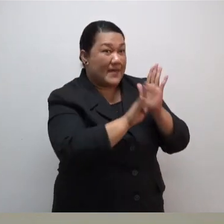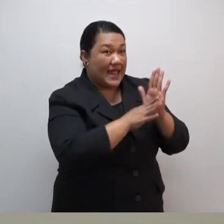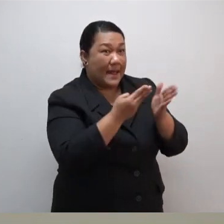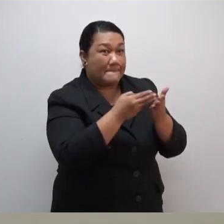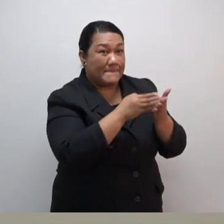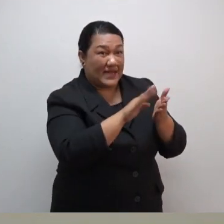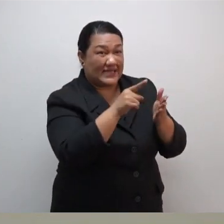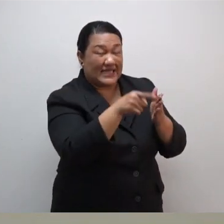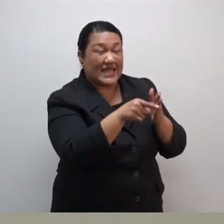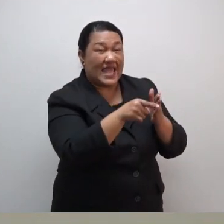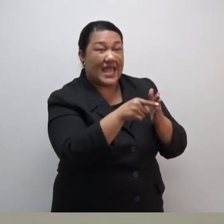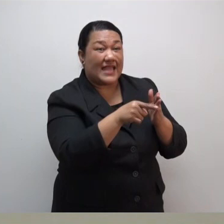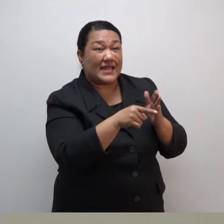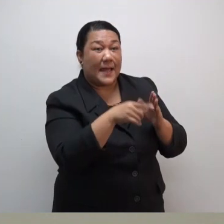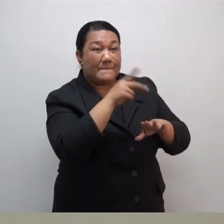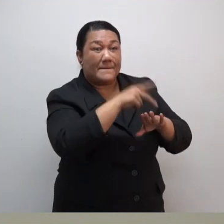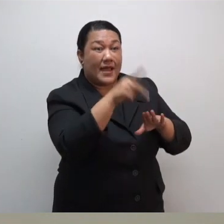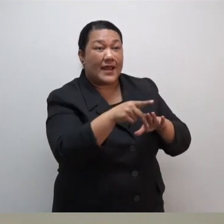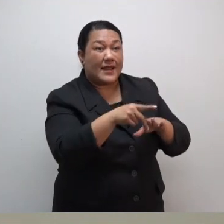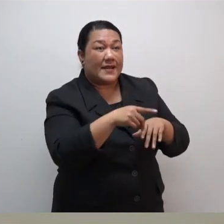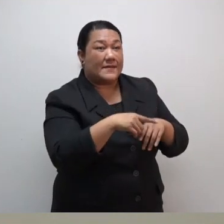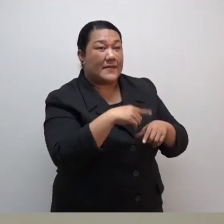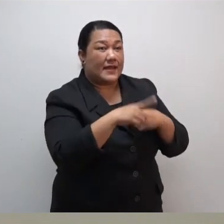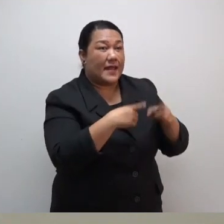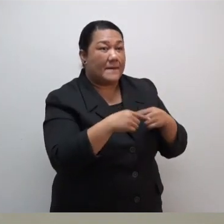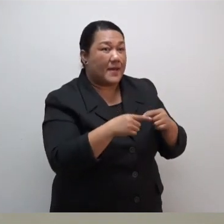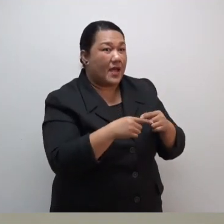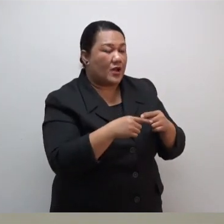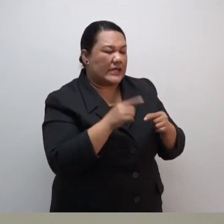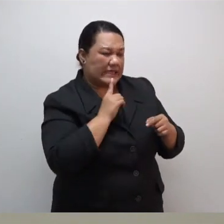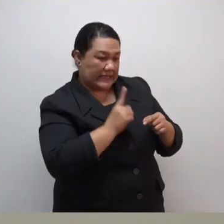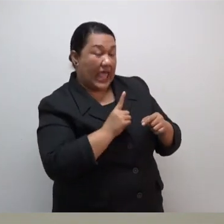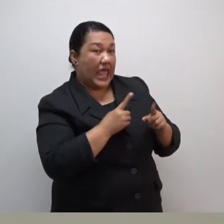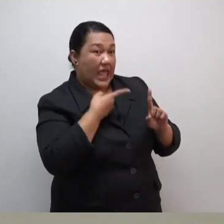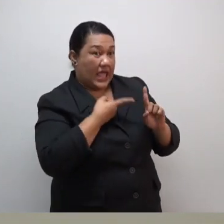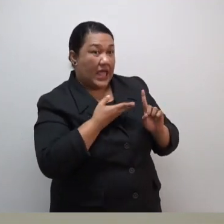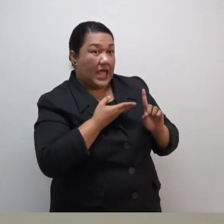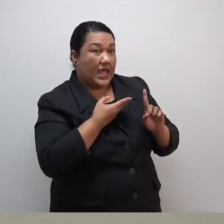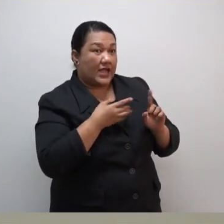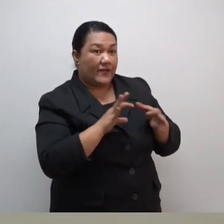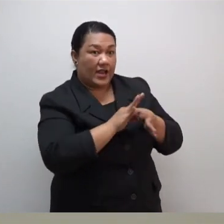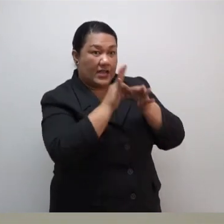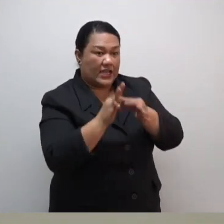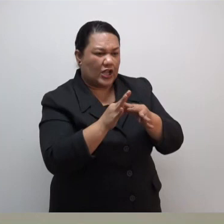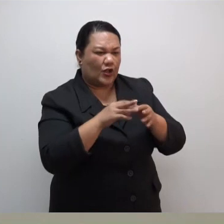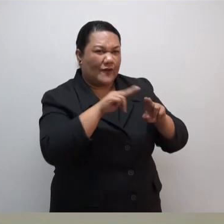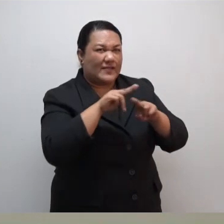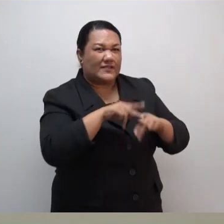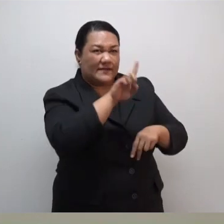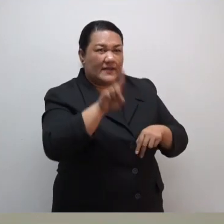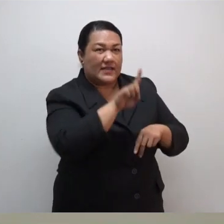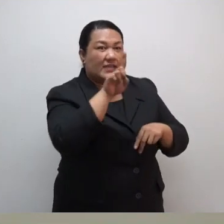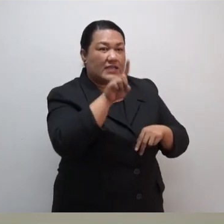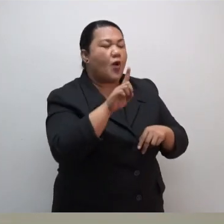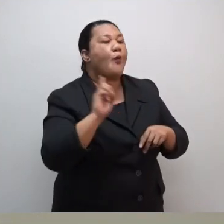lot of talks going on, especially from his own party, that he is somehow, has linked to Fiji First, given what he